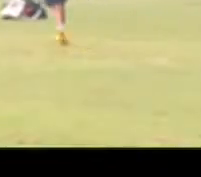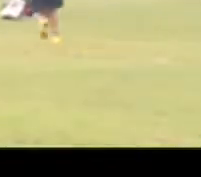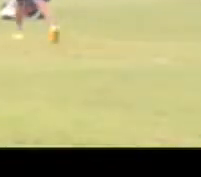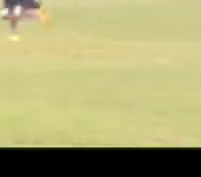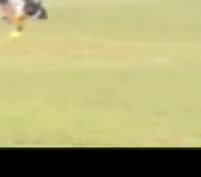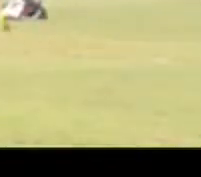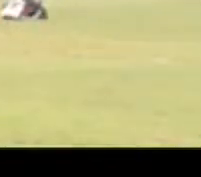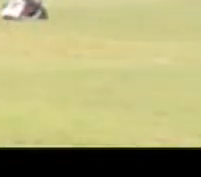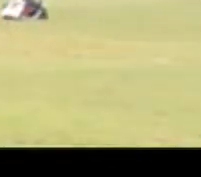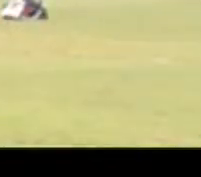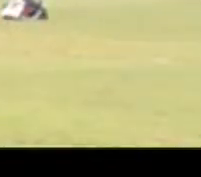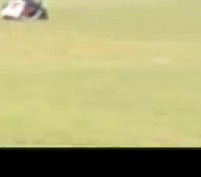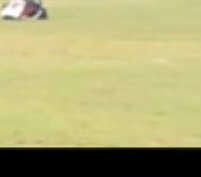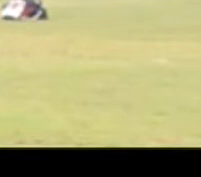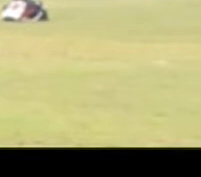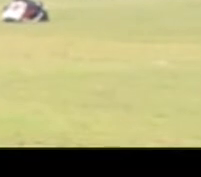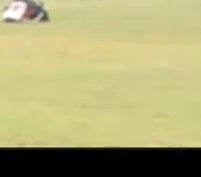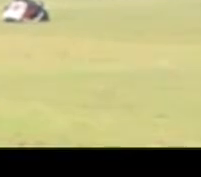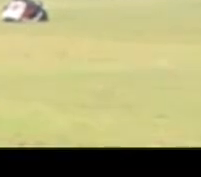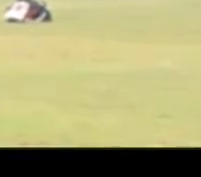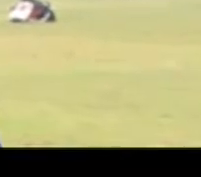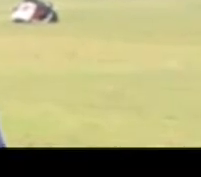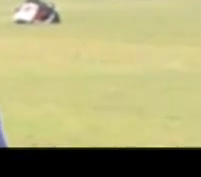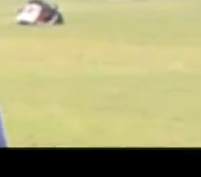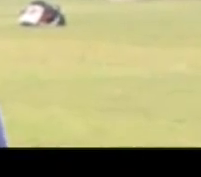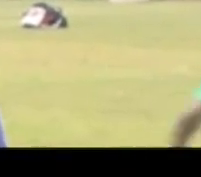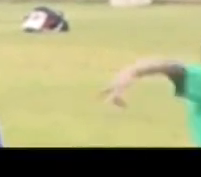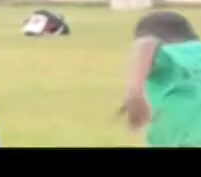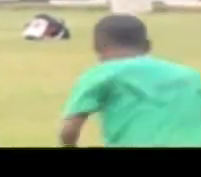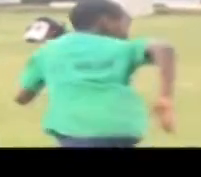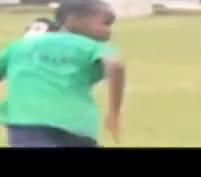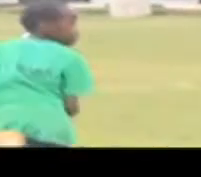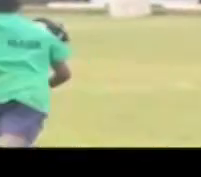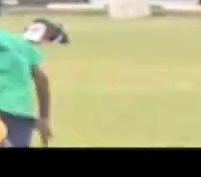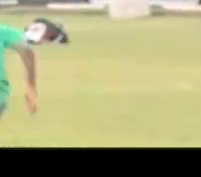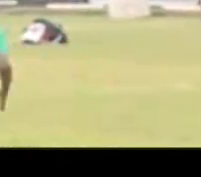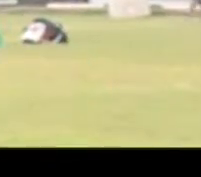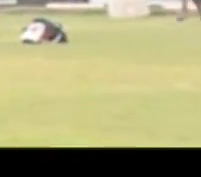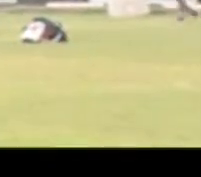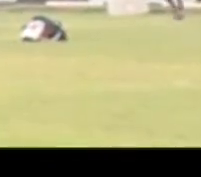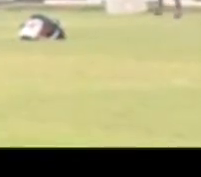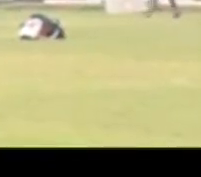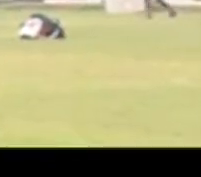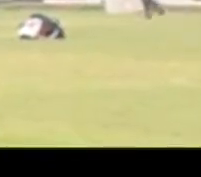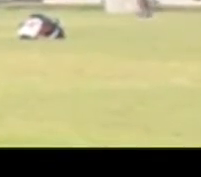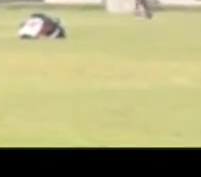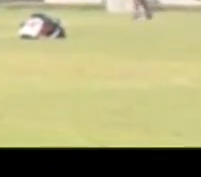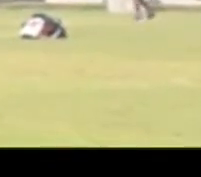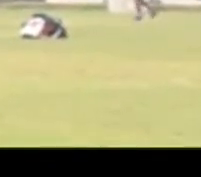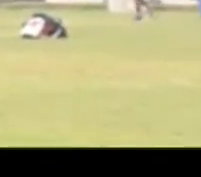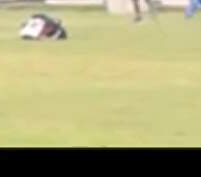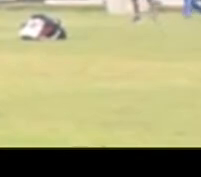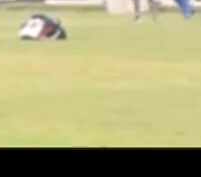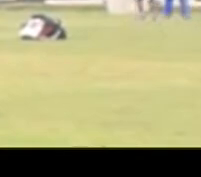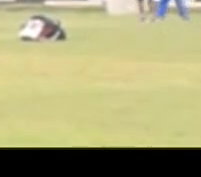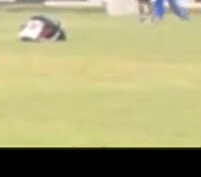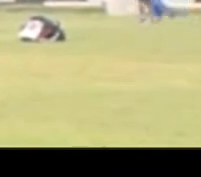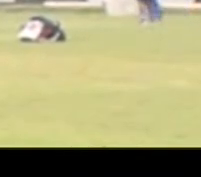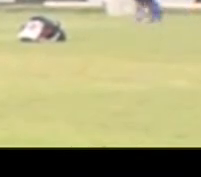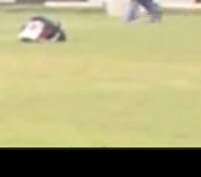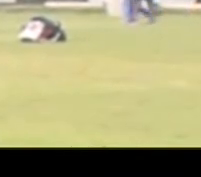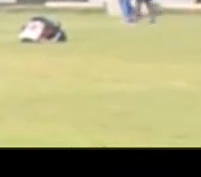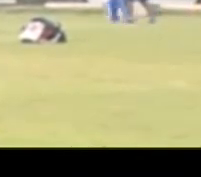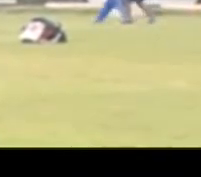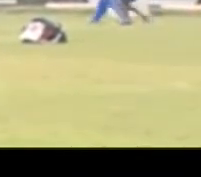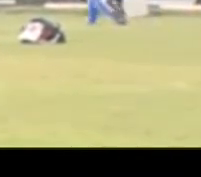as we won the World Cup, that was the highlight of won the World Cup. I had a prayer on the ground and I ran